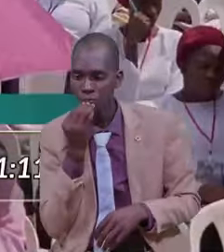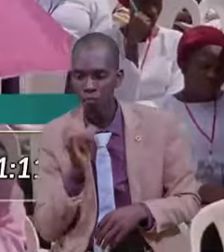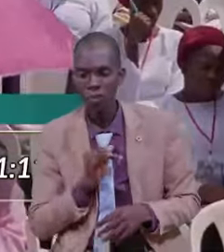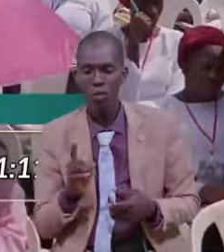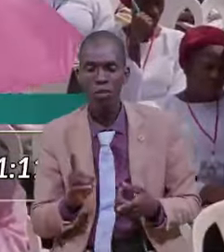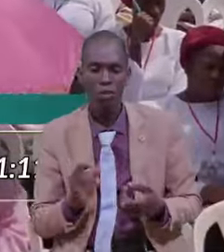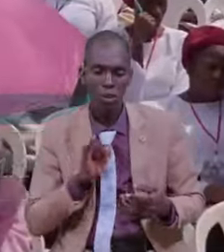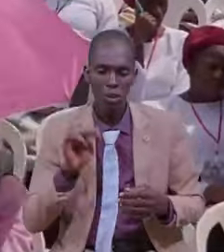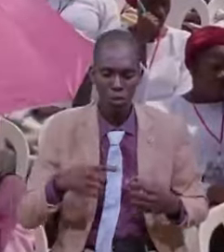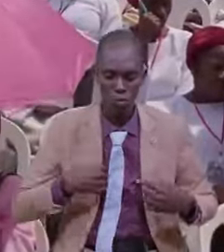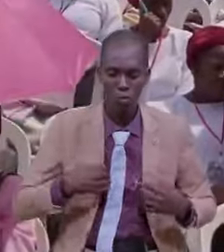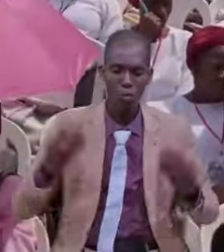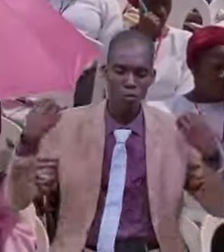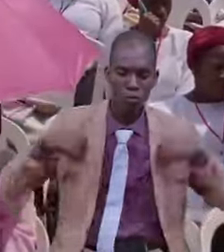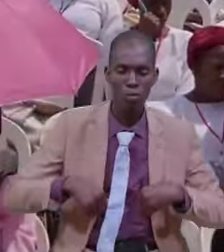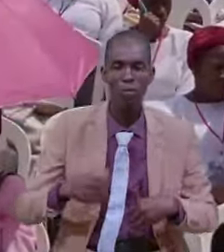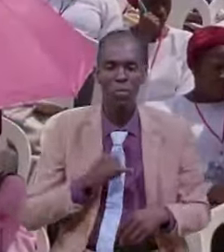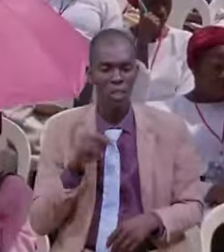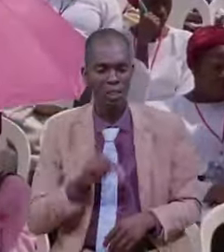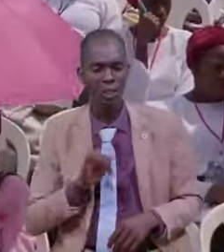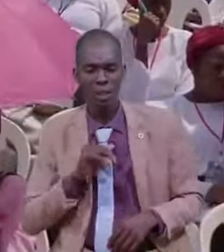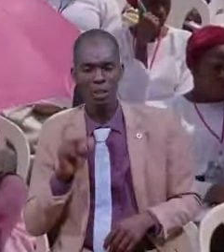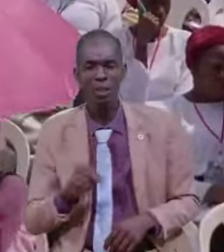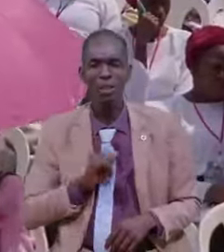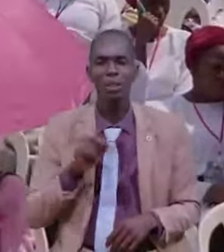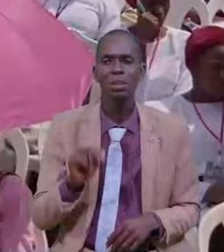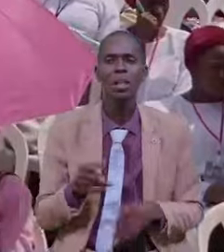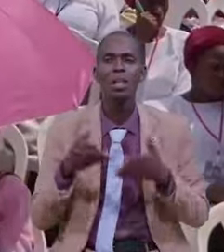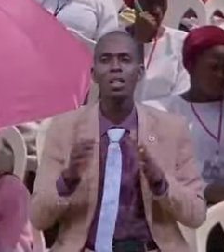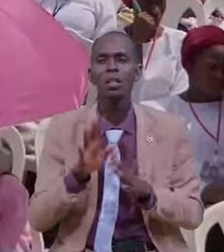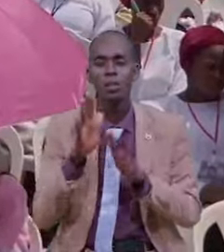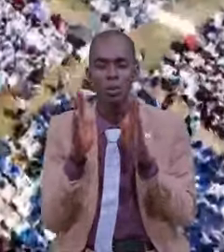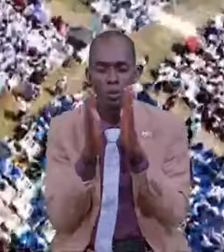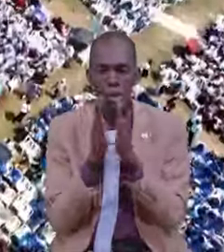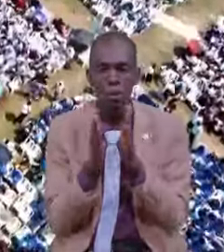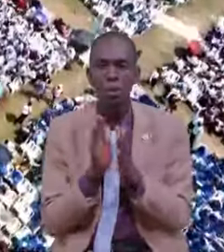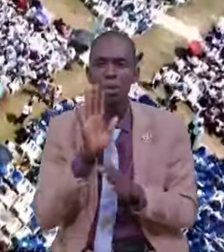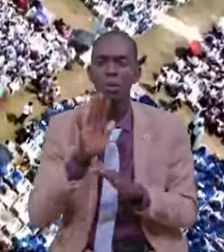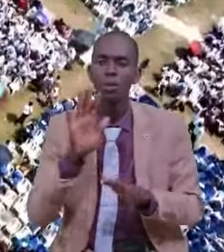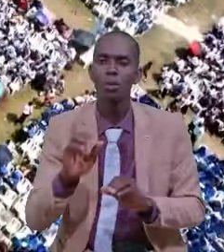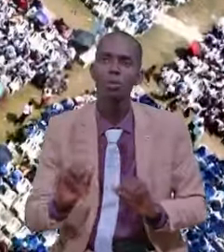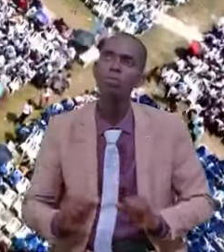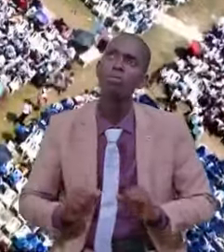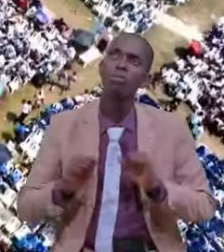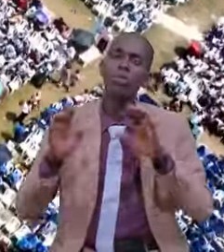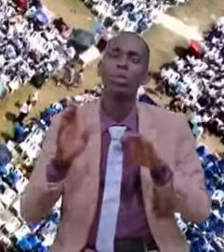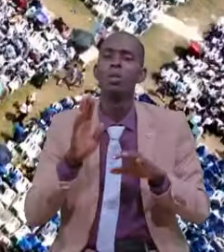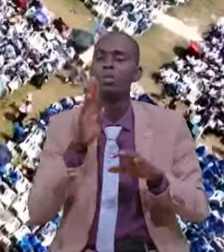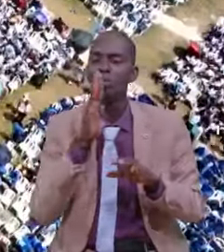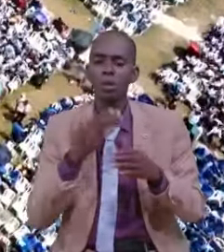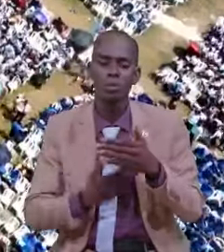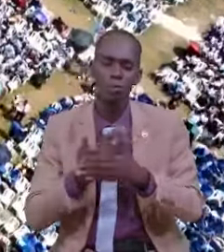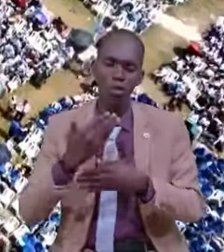clothe myself. I need. Let your prayer, let your consecration go beyond